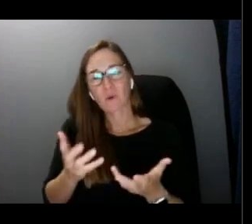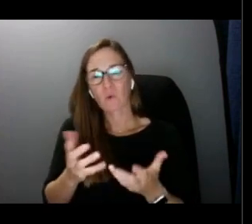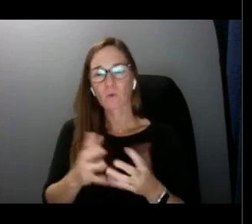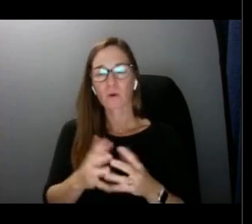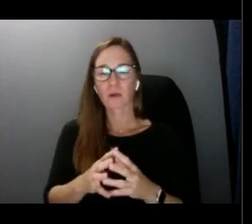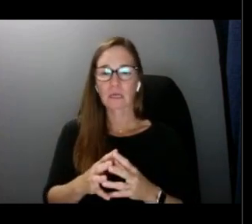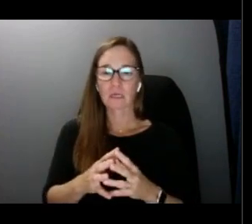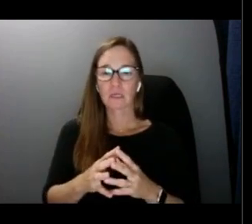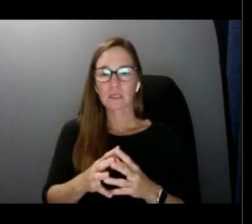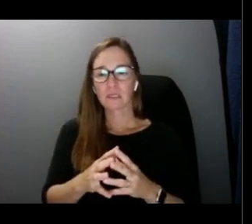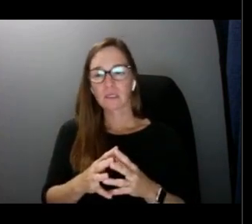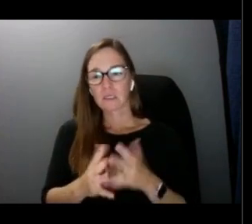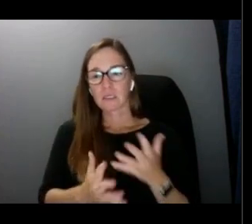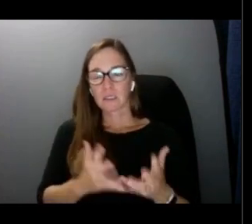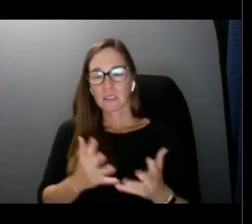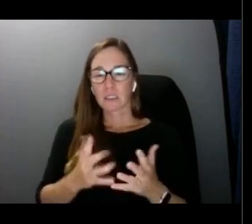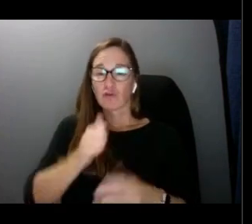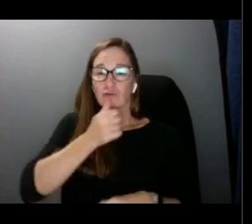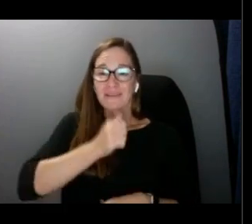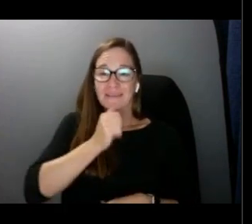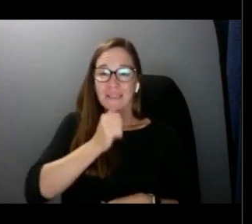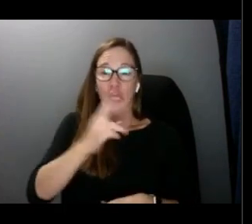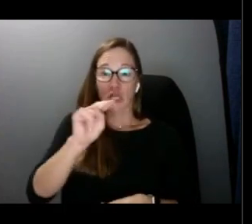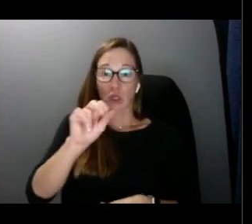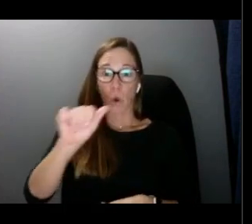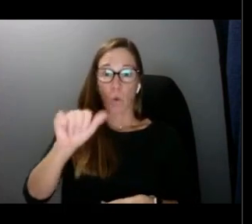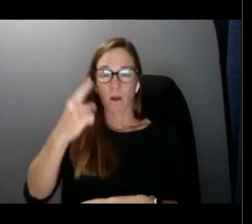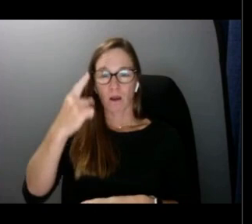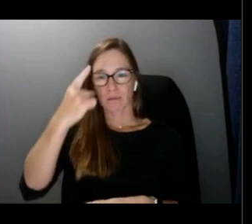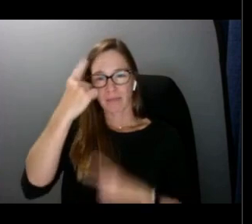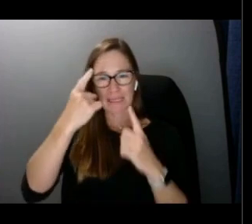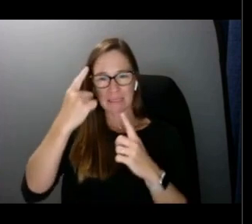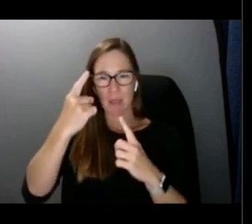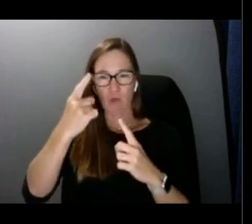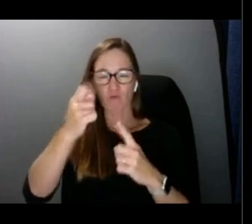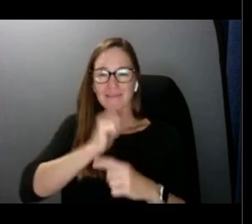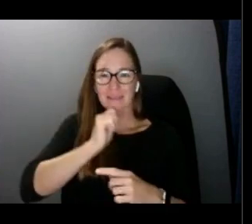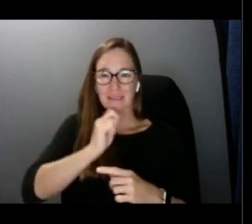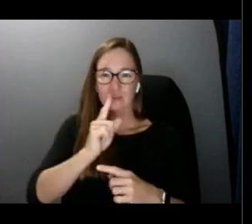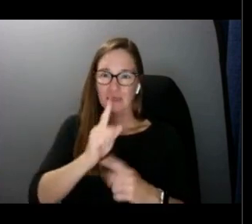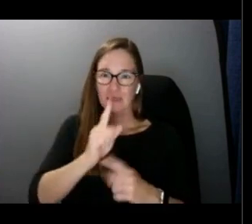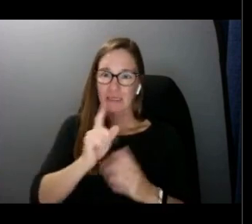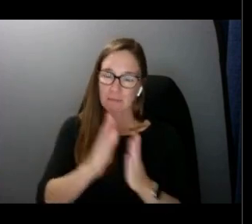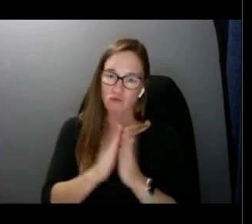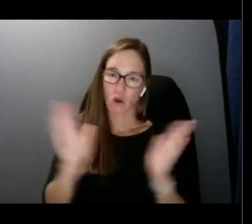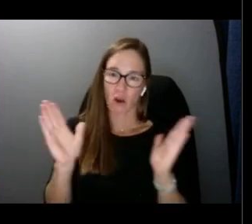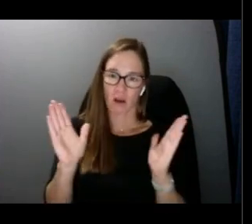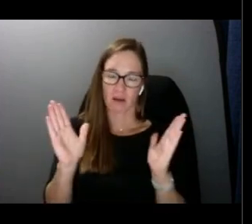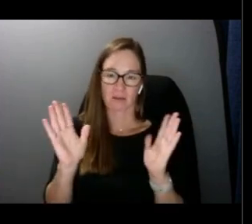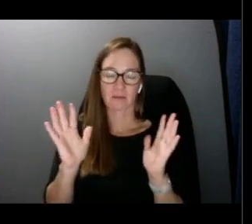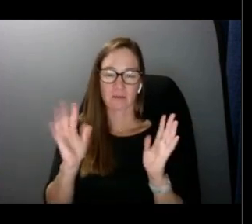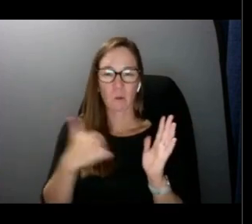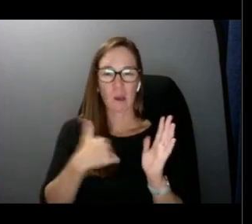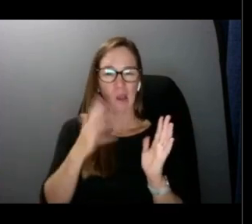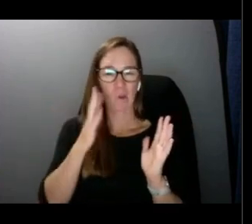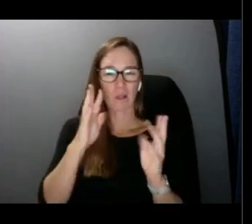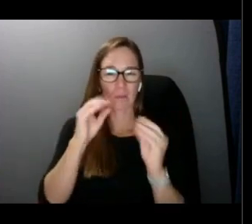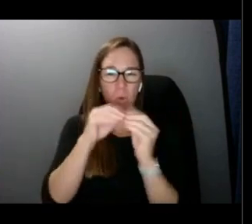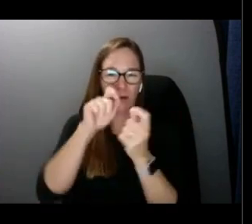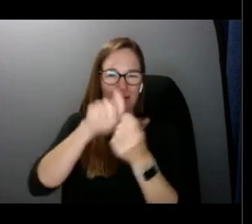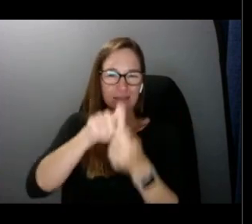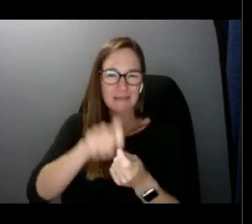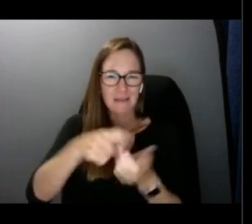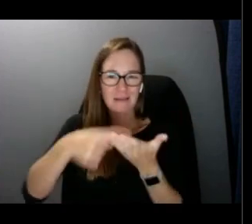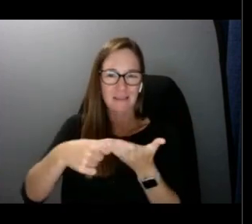um, Noah thinks about resilience pretty broadly, and I will leave a more detailed discussion